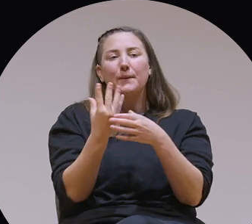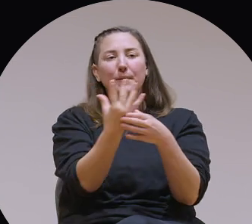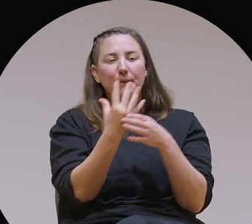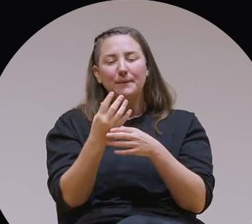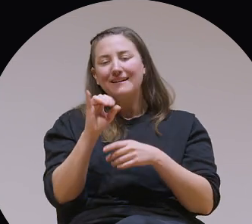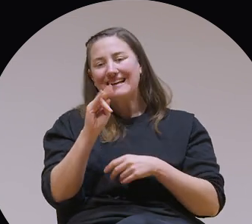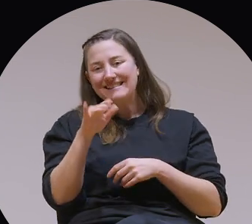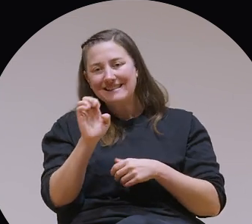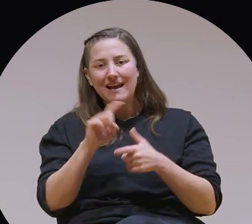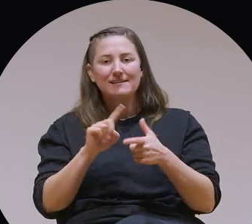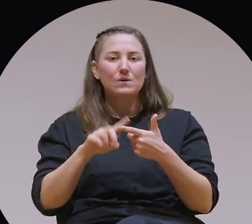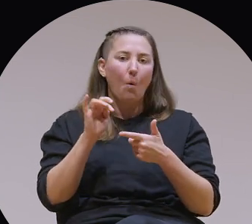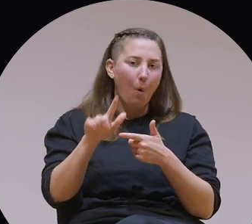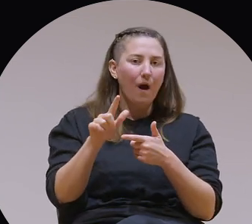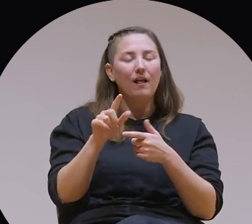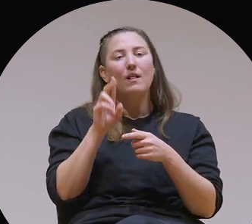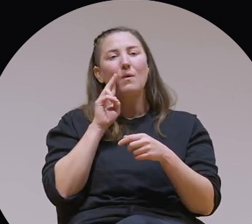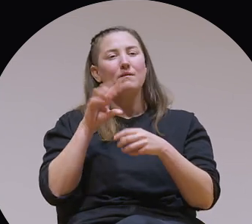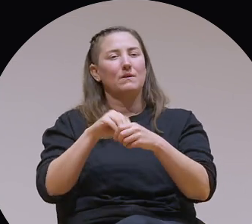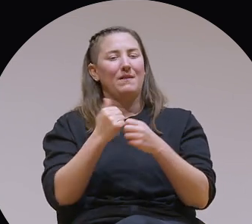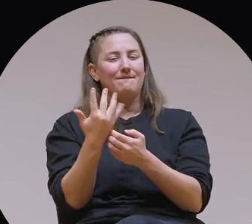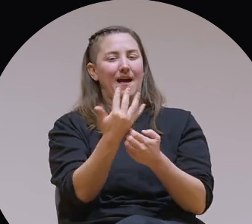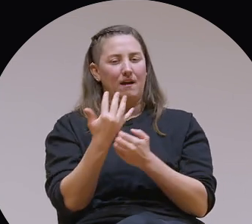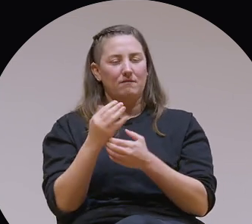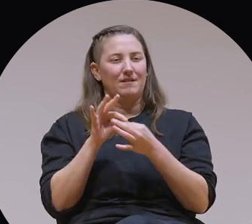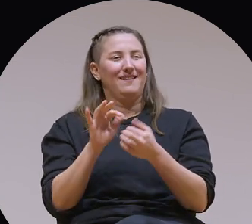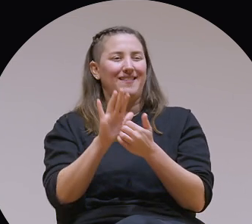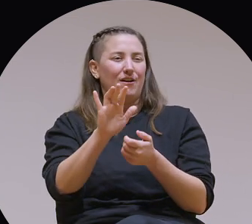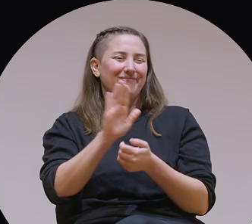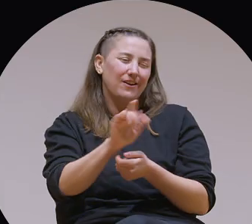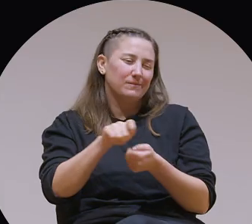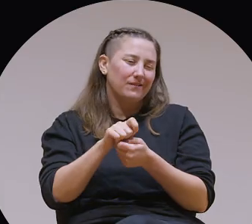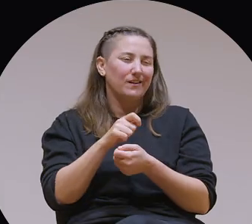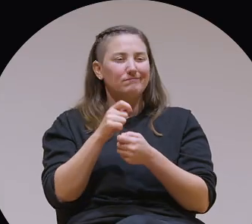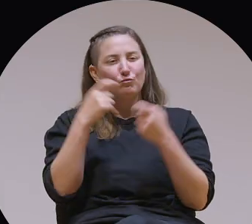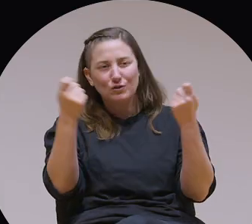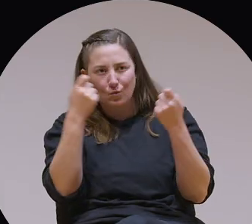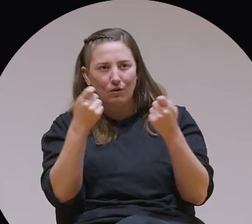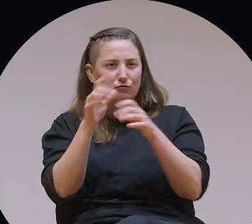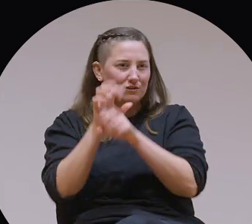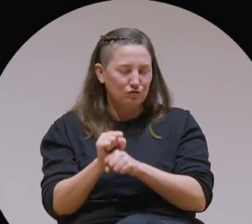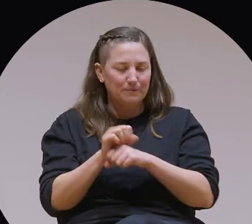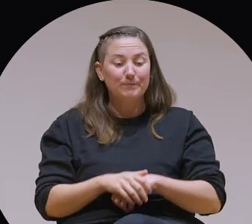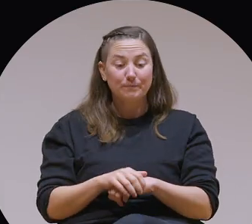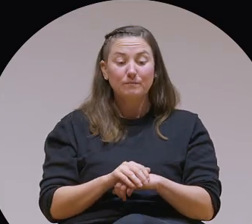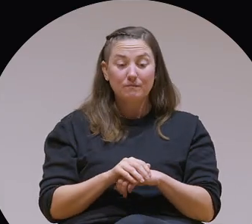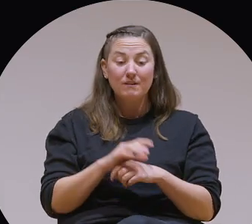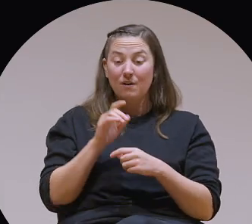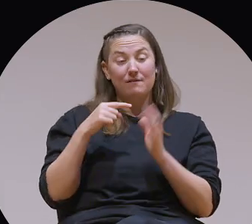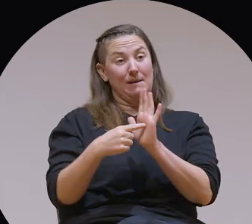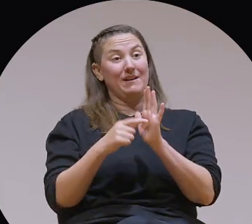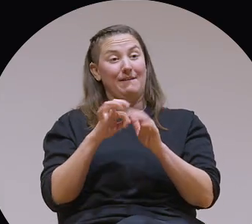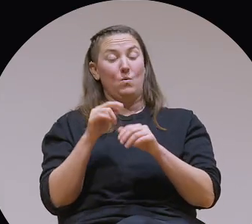oils in, which you would flick onto a fire as part of ritual practice. That's likely what it is. So it would greet you as you went into the